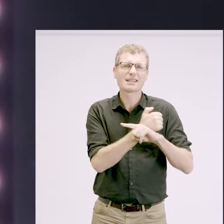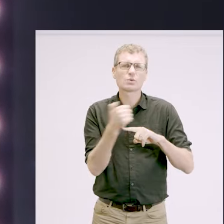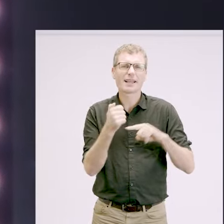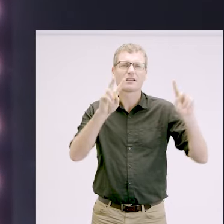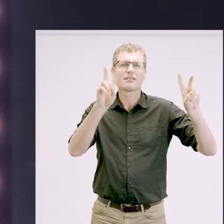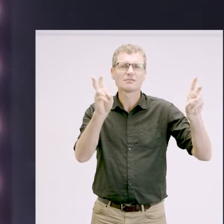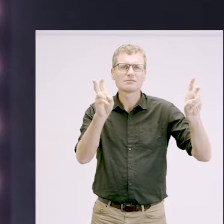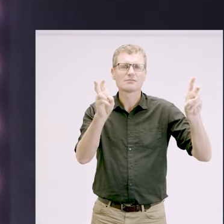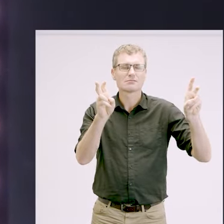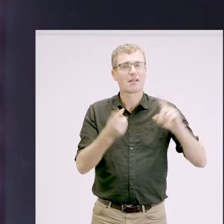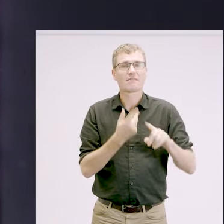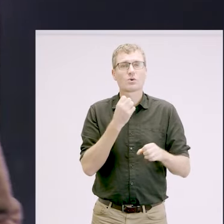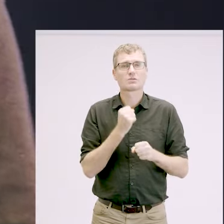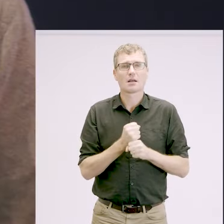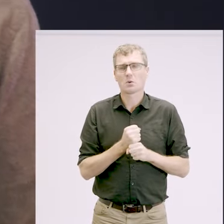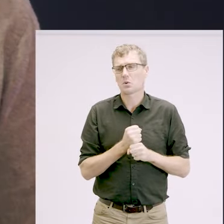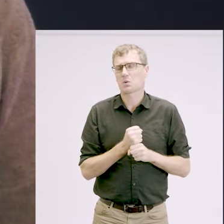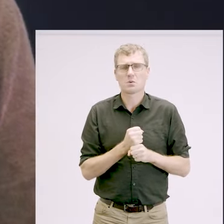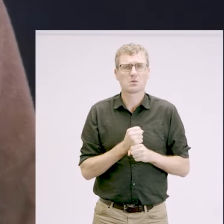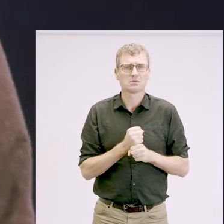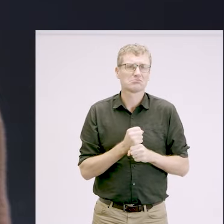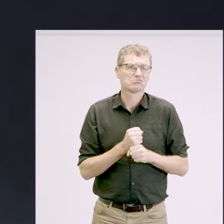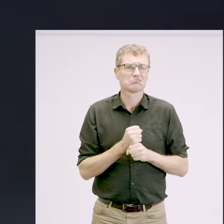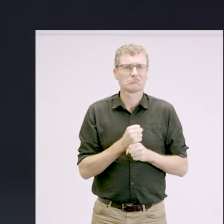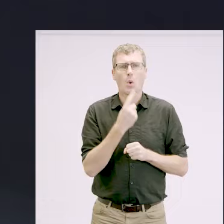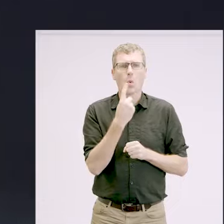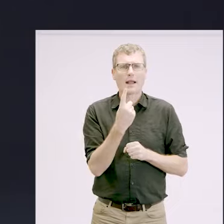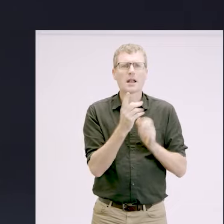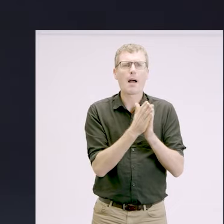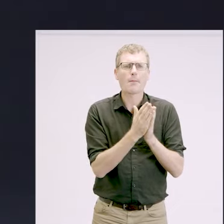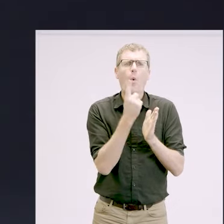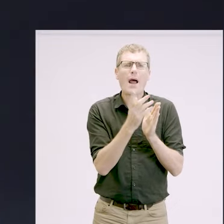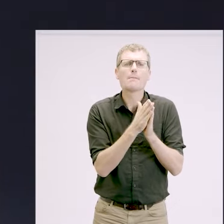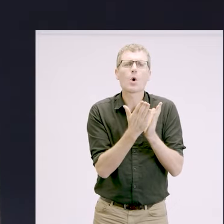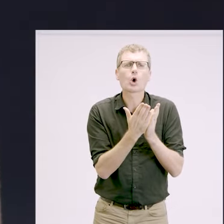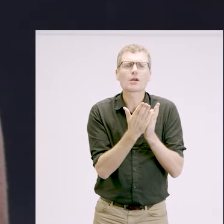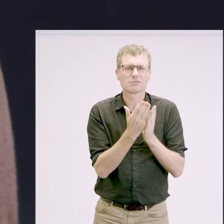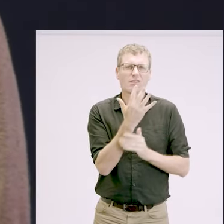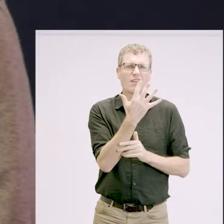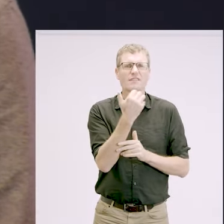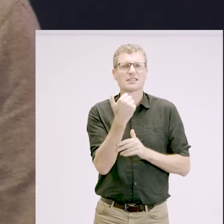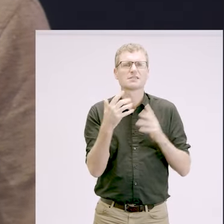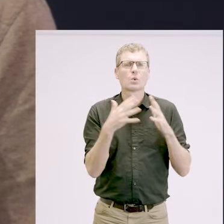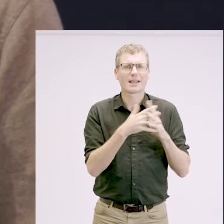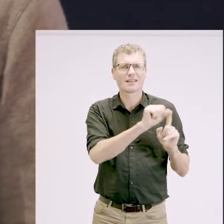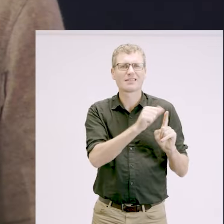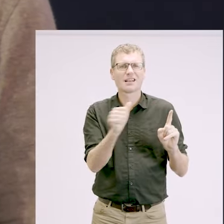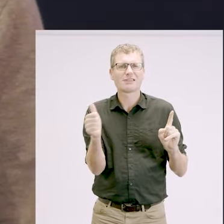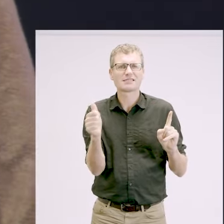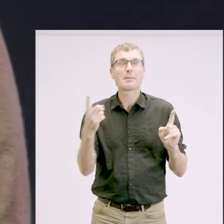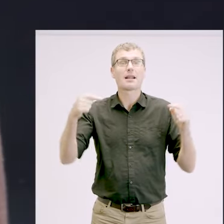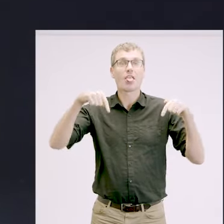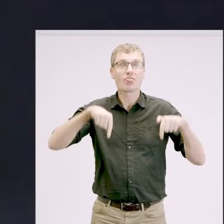6 weeks on, I think you've just done 5 weeks on missions, right? We do 6 or 7 weeks on a book of the Bible or a theme or something. Well, this is a